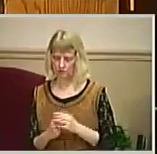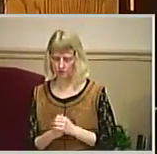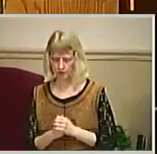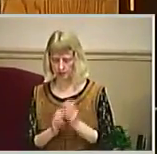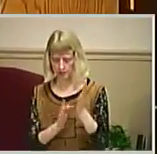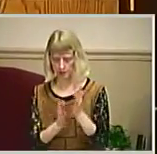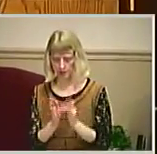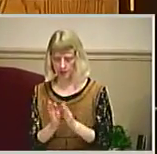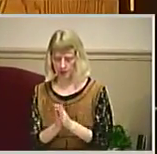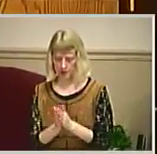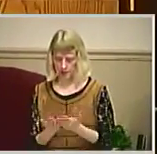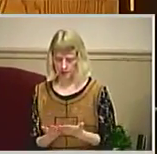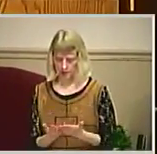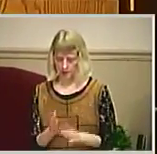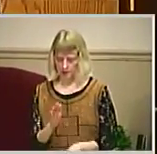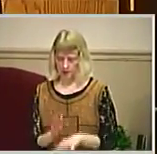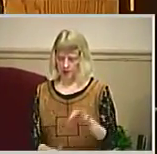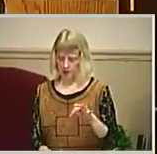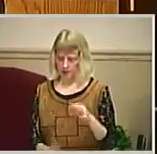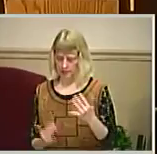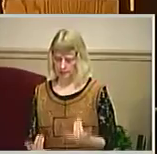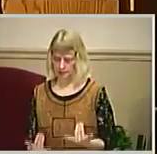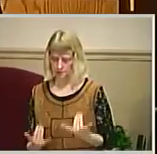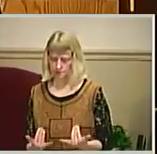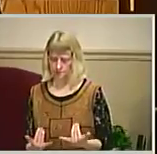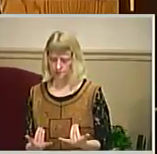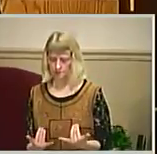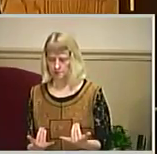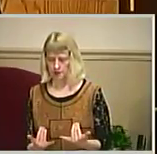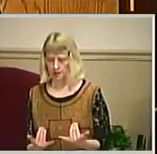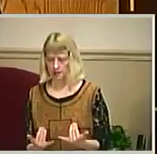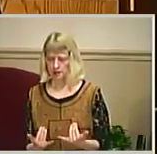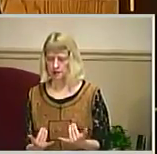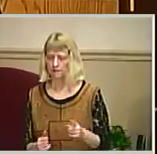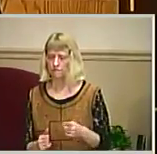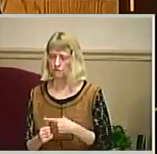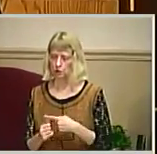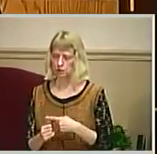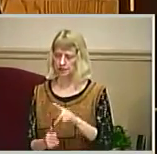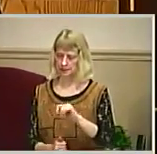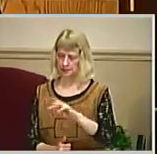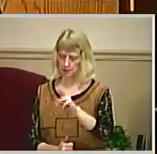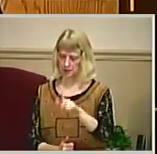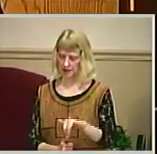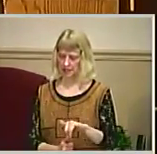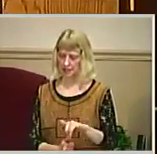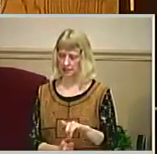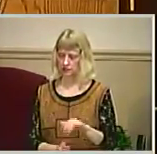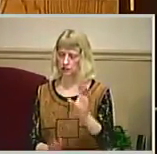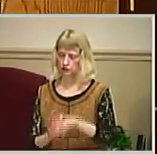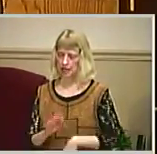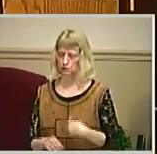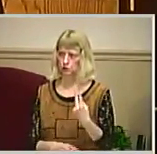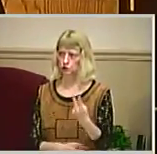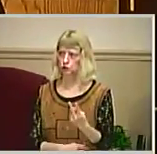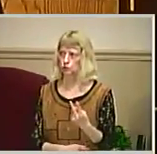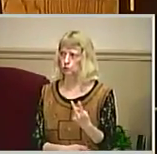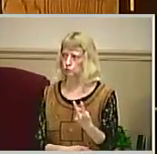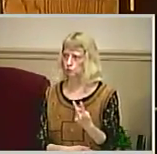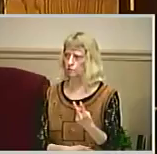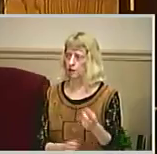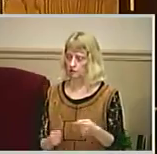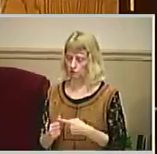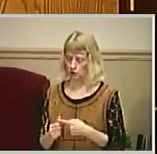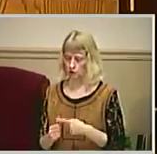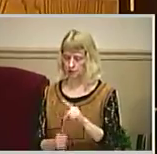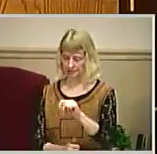take your copy of God's Word, if you would please, today, and turn with me to 1 Timothy and the second chapter. 1